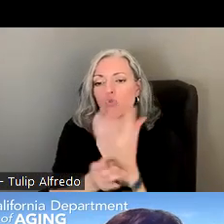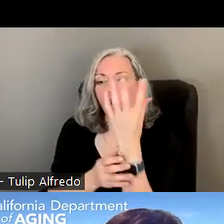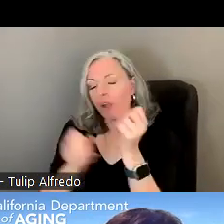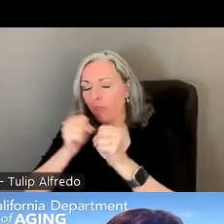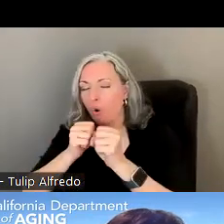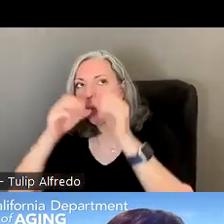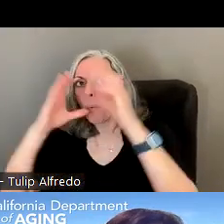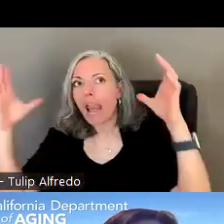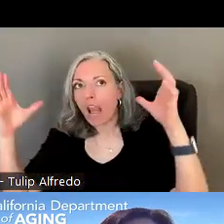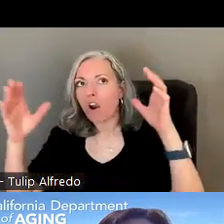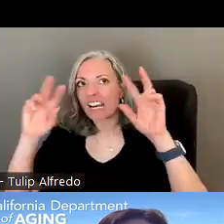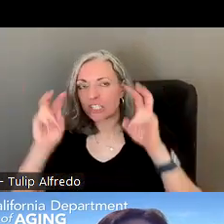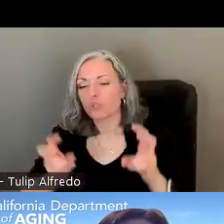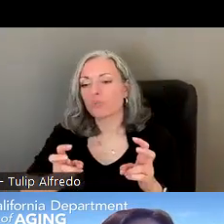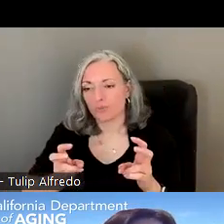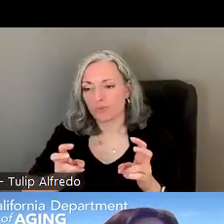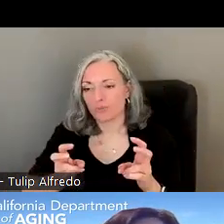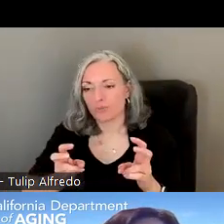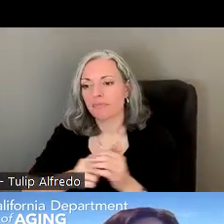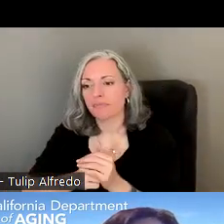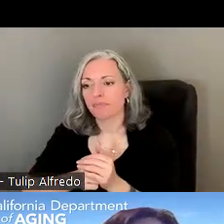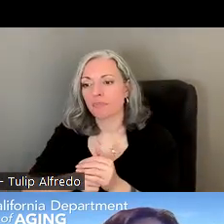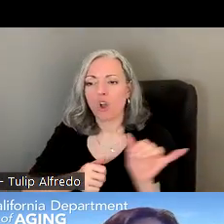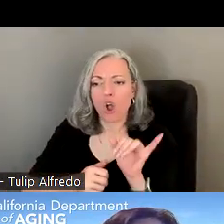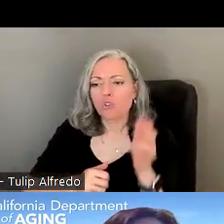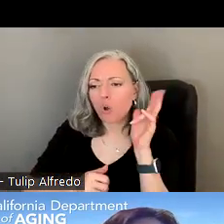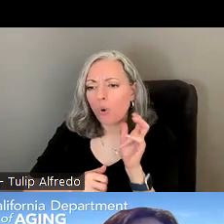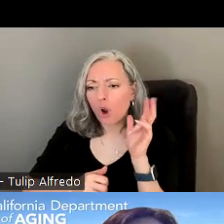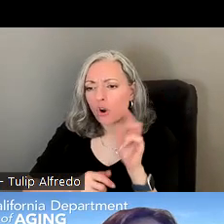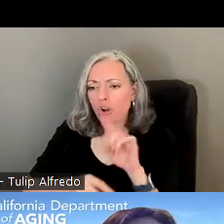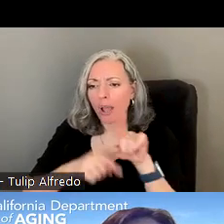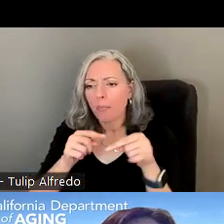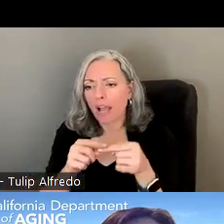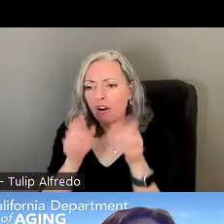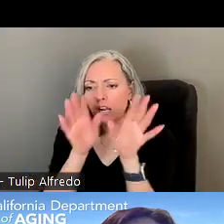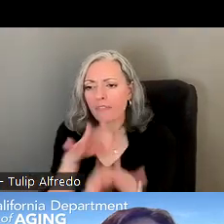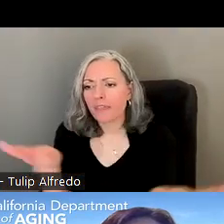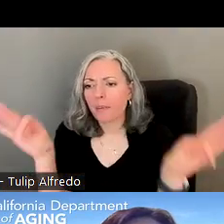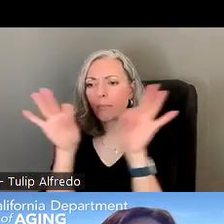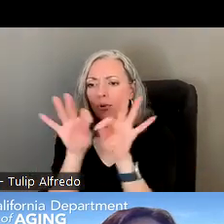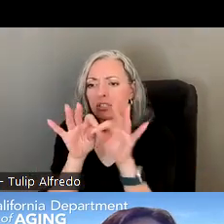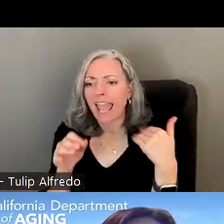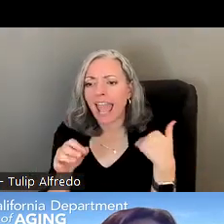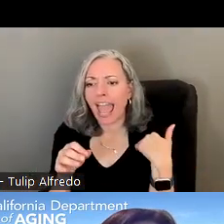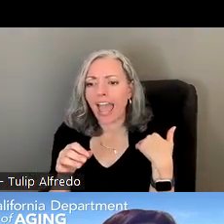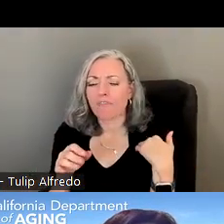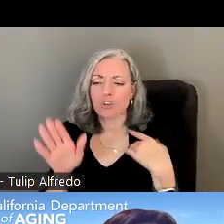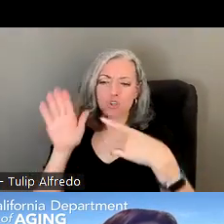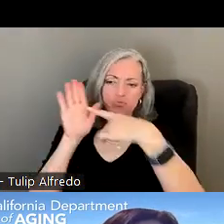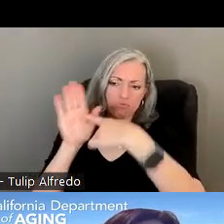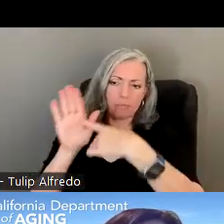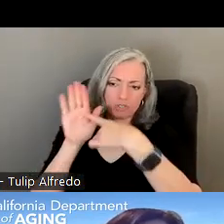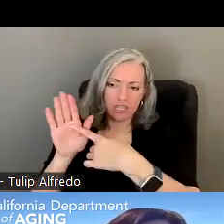regarding these issues. We also heard about the importance of having representation from